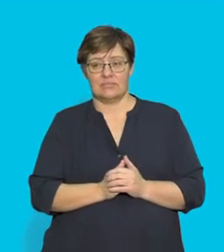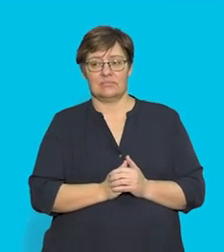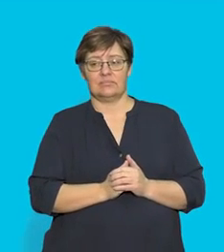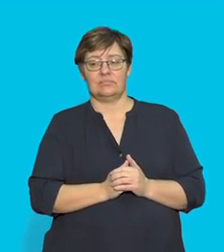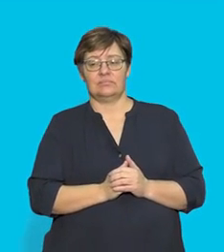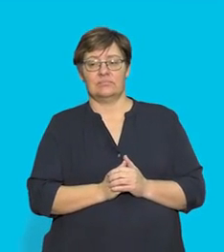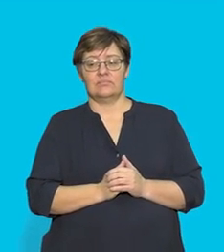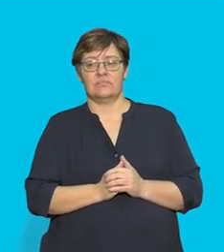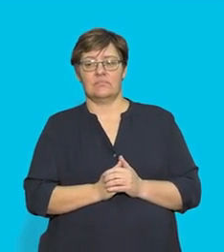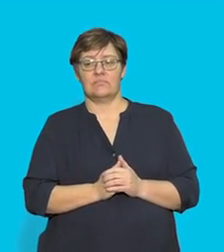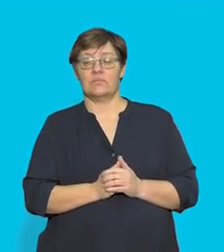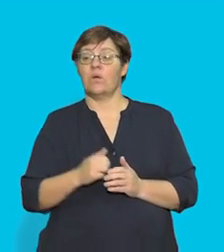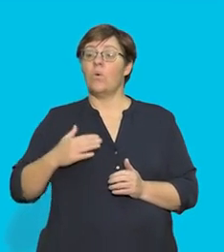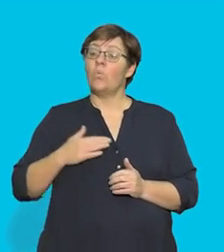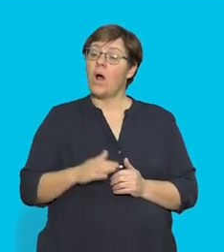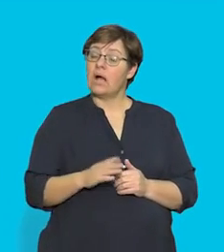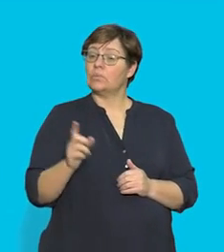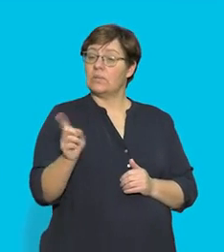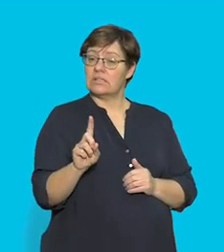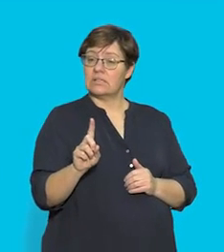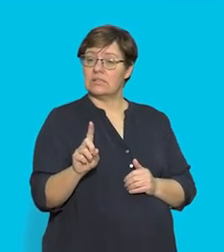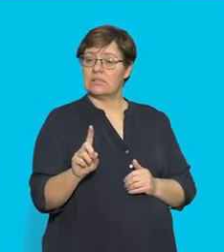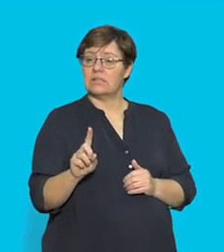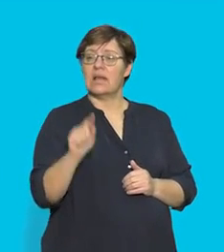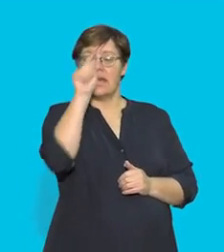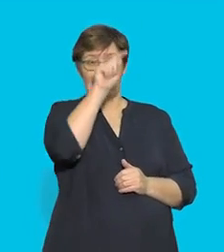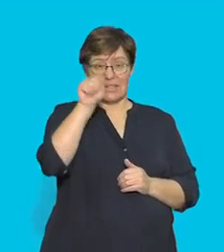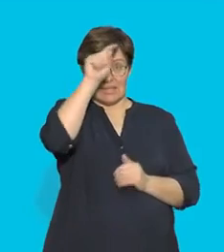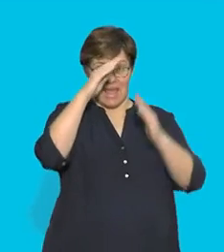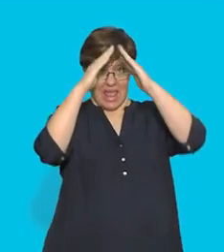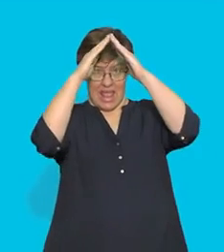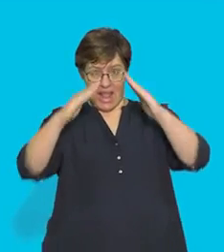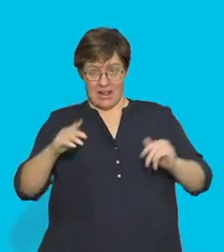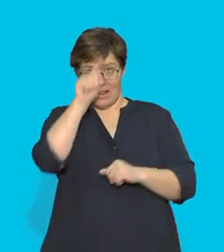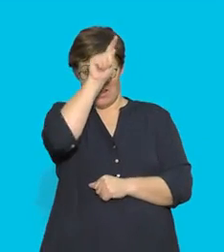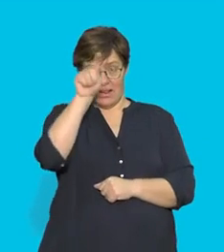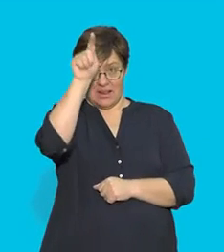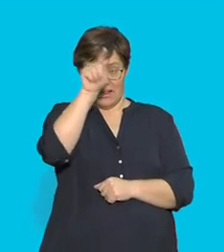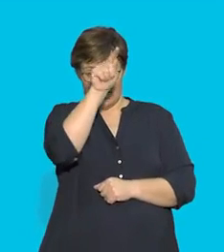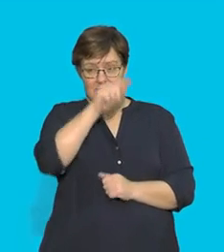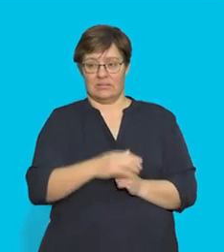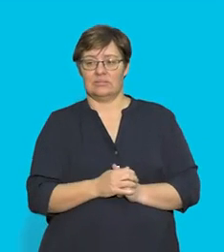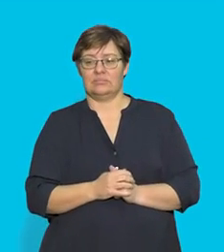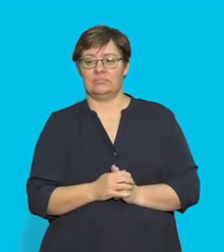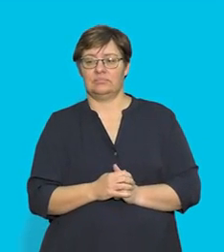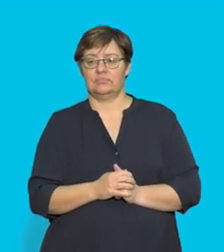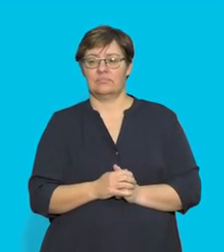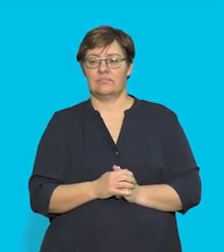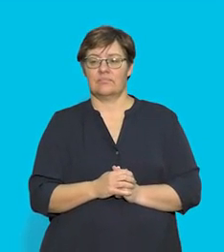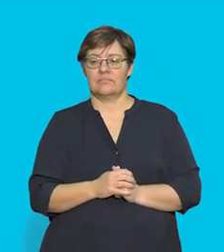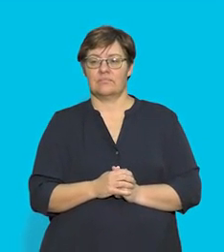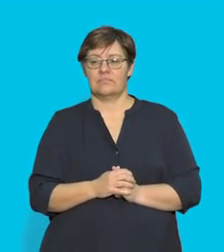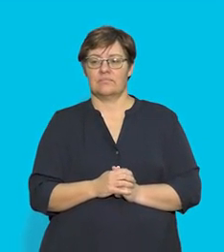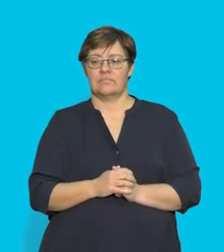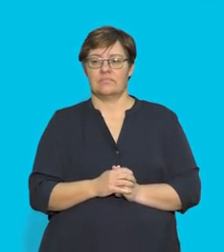31,8 meters. Now remember, they want us to calculate theta. So we're talking about this inclined plane here. With